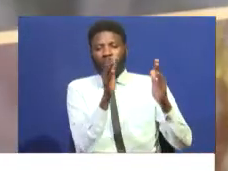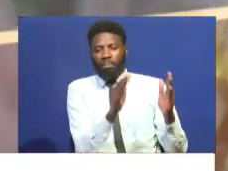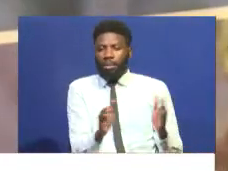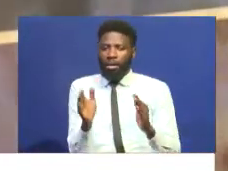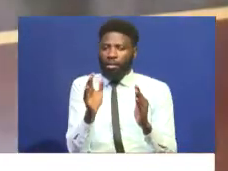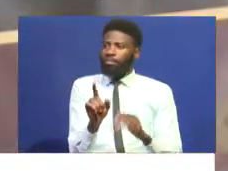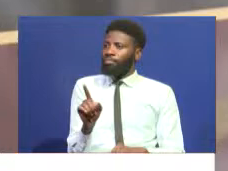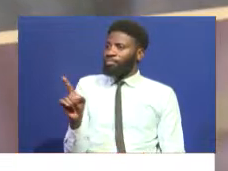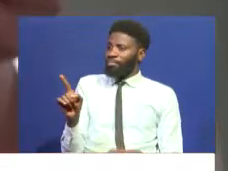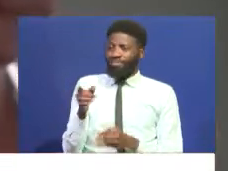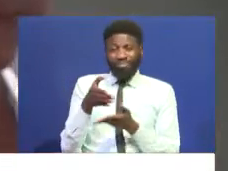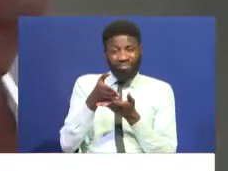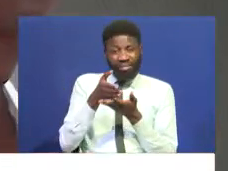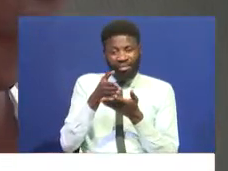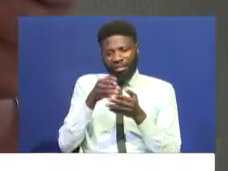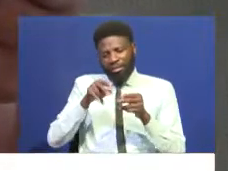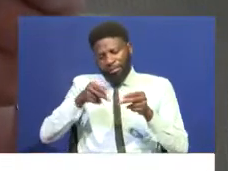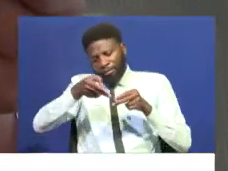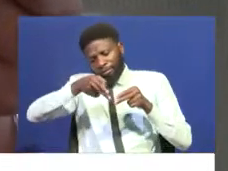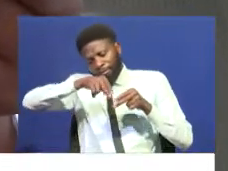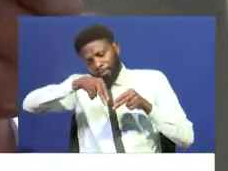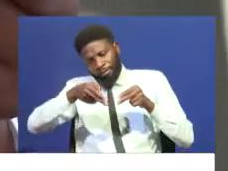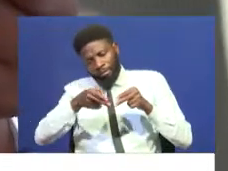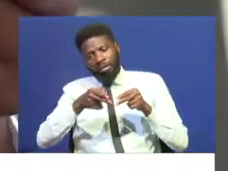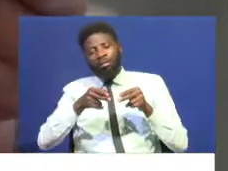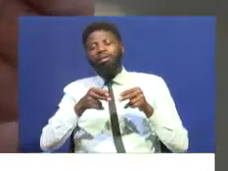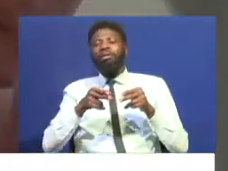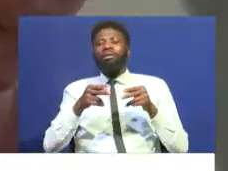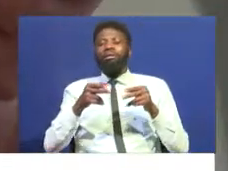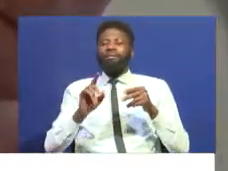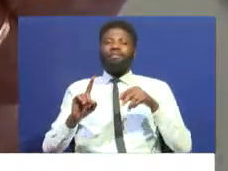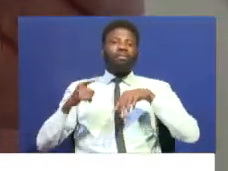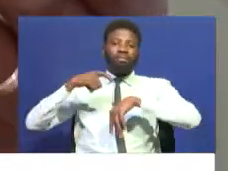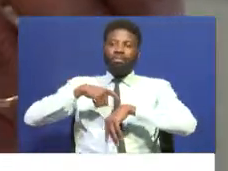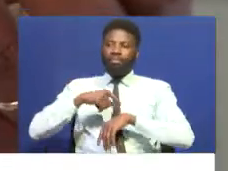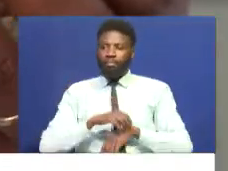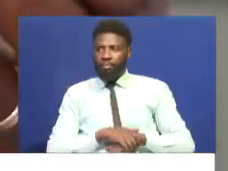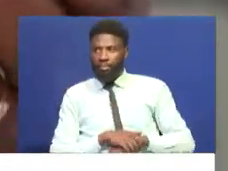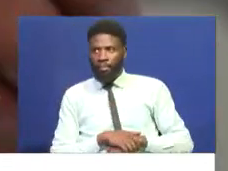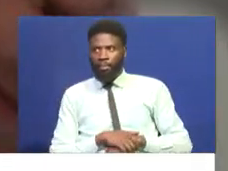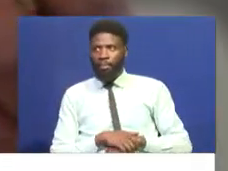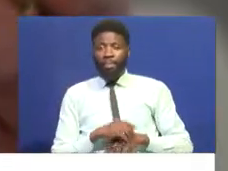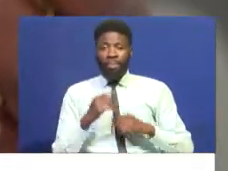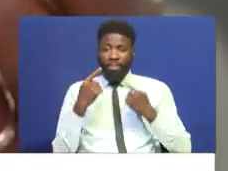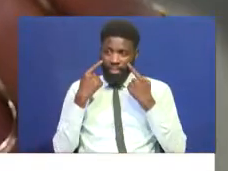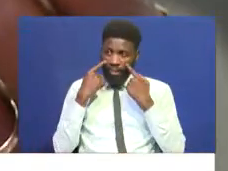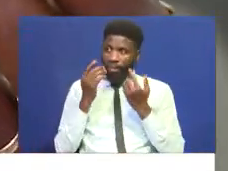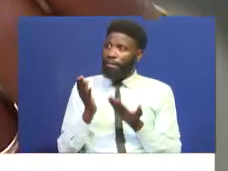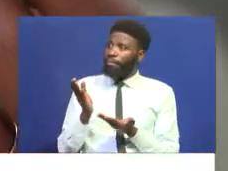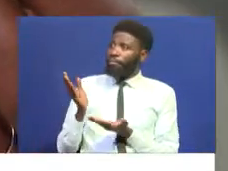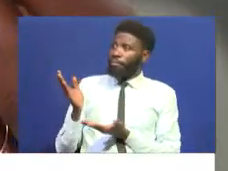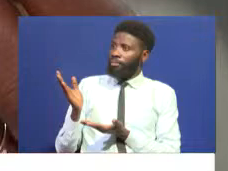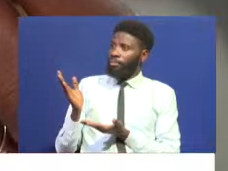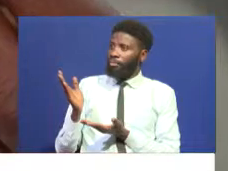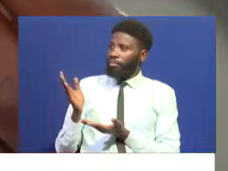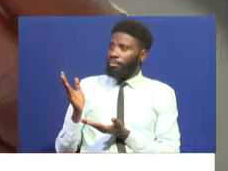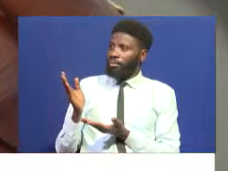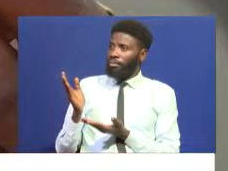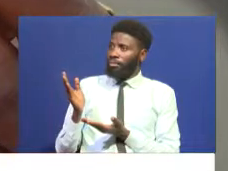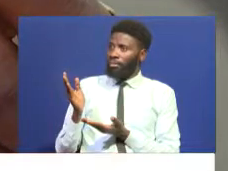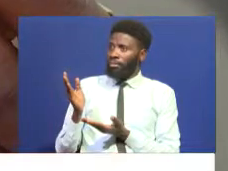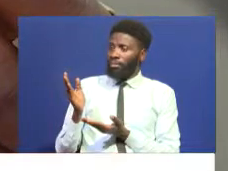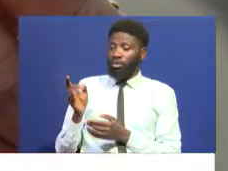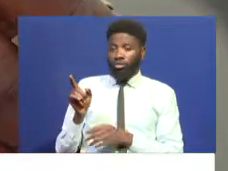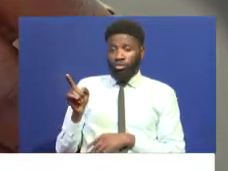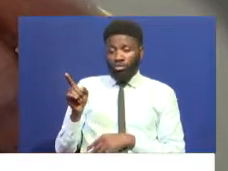revolutionary surgery. These are patient-specific implants, and they are two-piece. So what you see in grey here is simply a guide